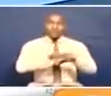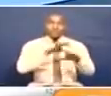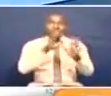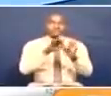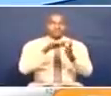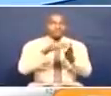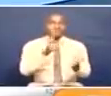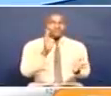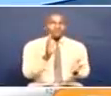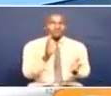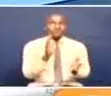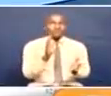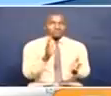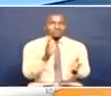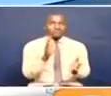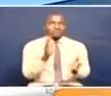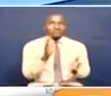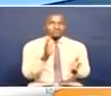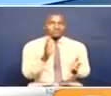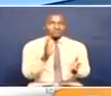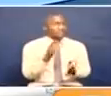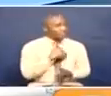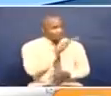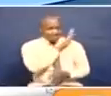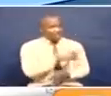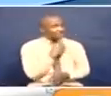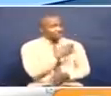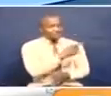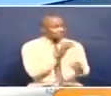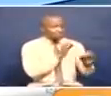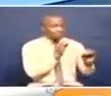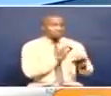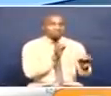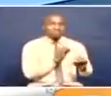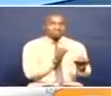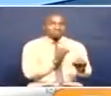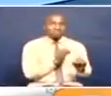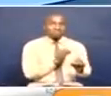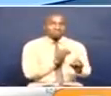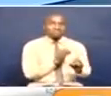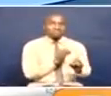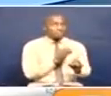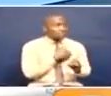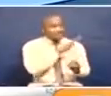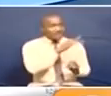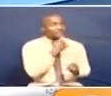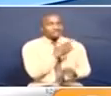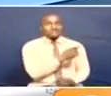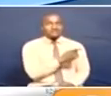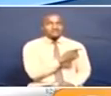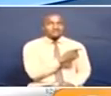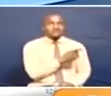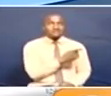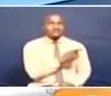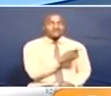said anything. Just said that. What are you smoking? Should we play back the tape? Yes, just say that. In fact, you're saying